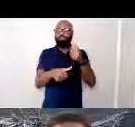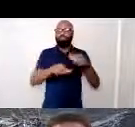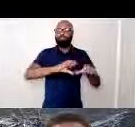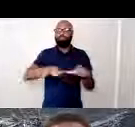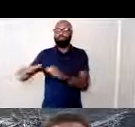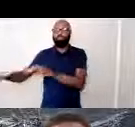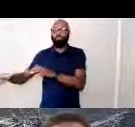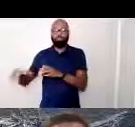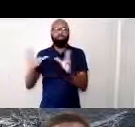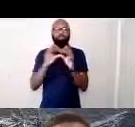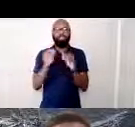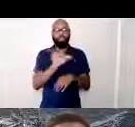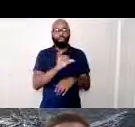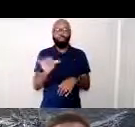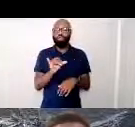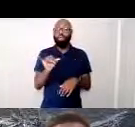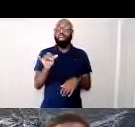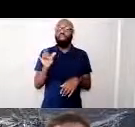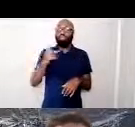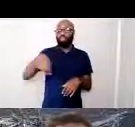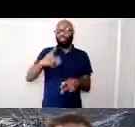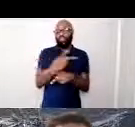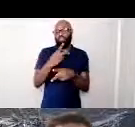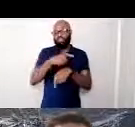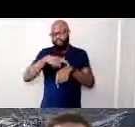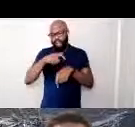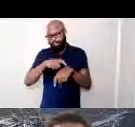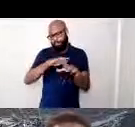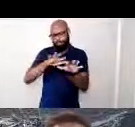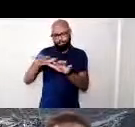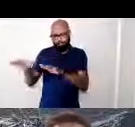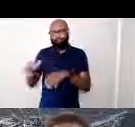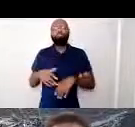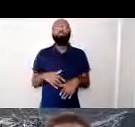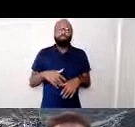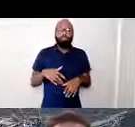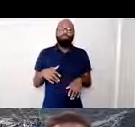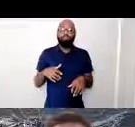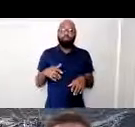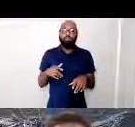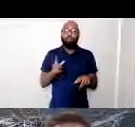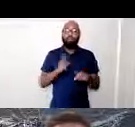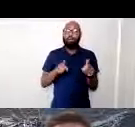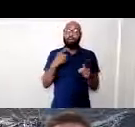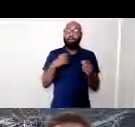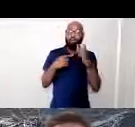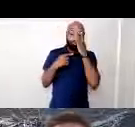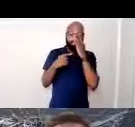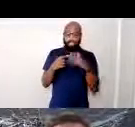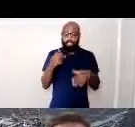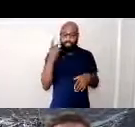talk about the timing of those sort of things. But if you want to get into, what the sort of purview is for each of